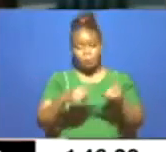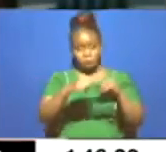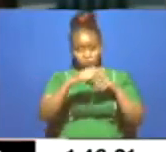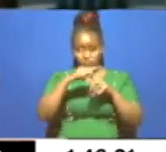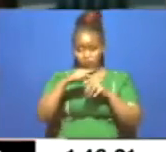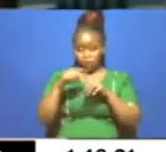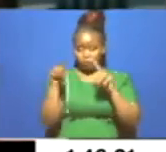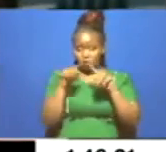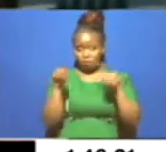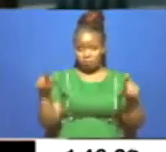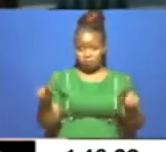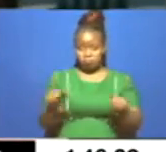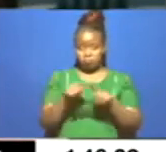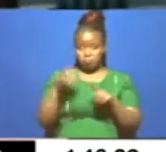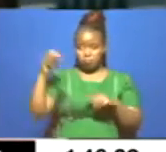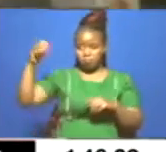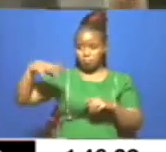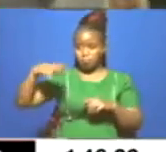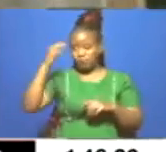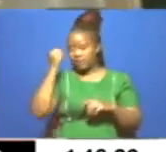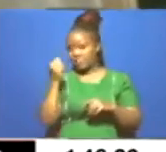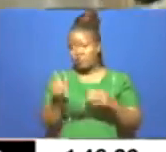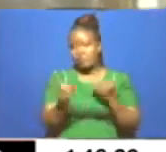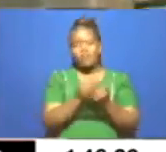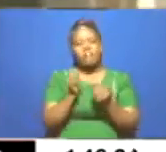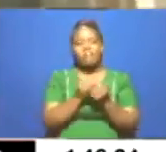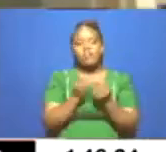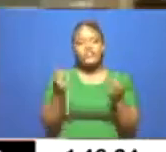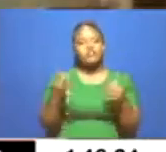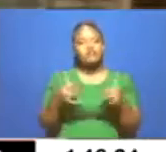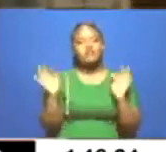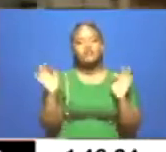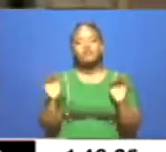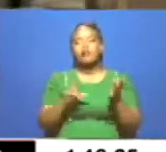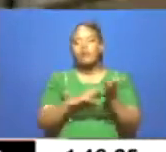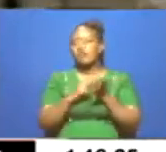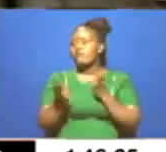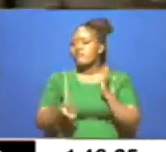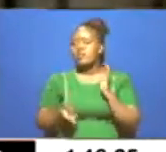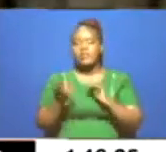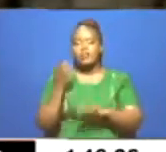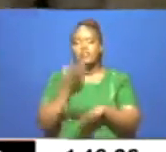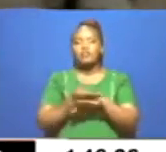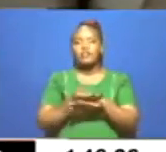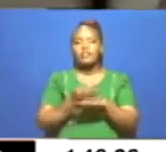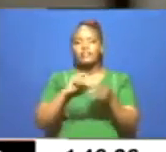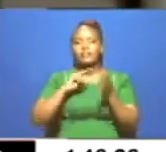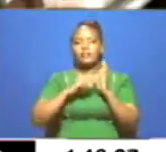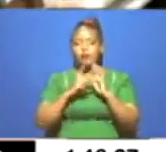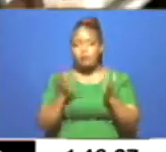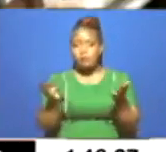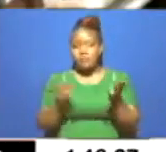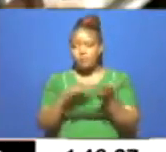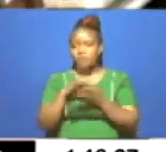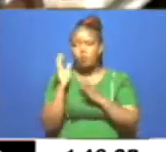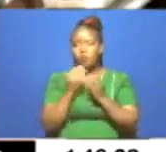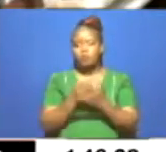is that it is maintenance free and is not prone to failure, hence production halt is reduced.